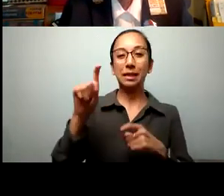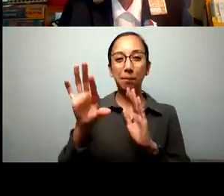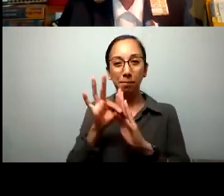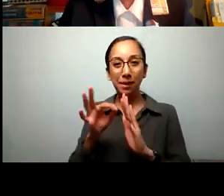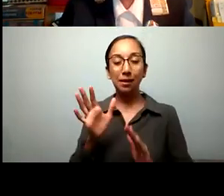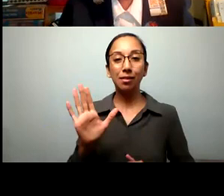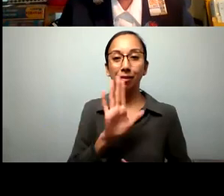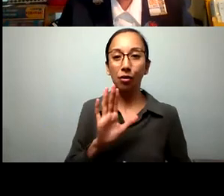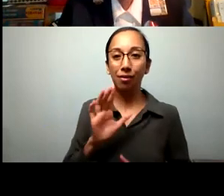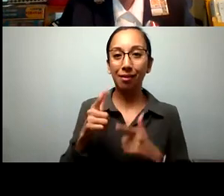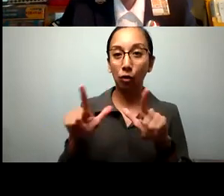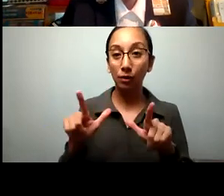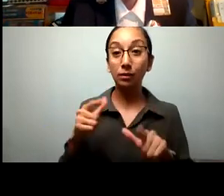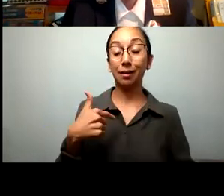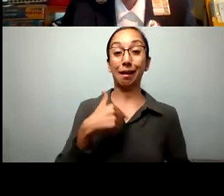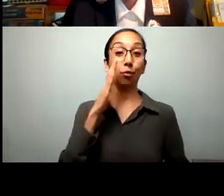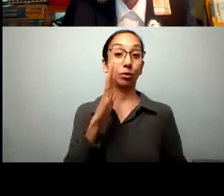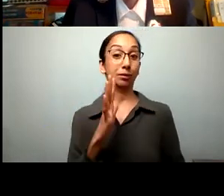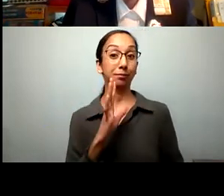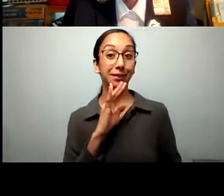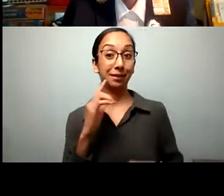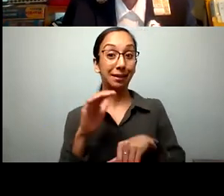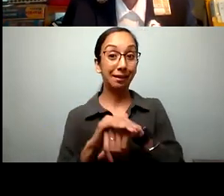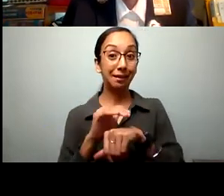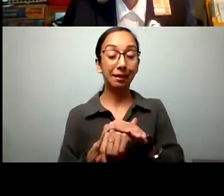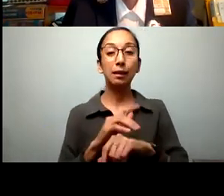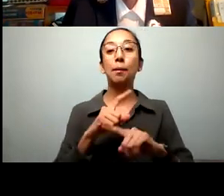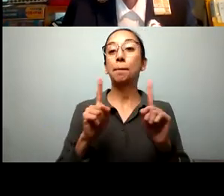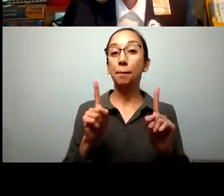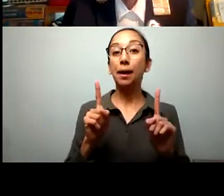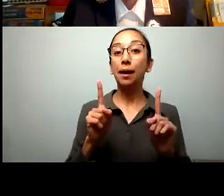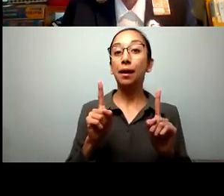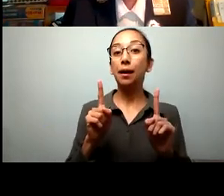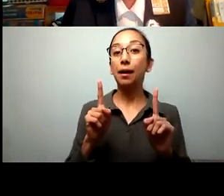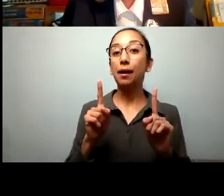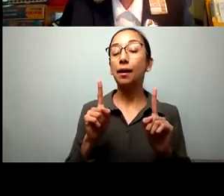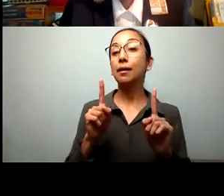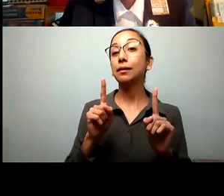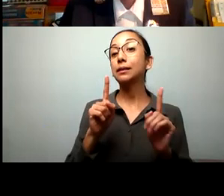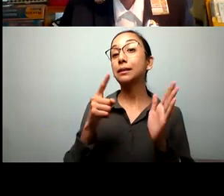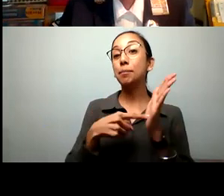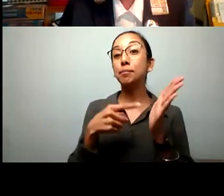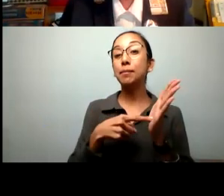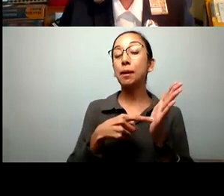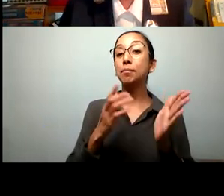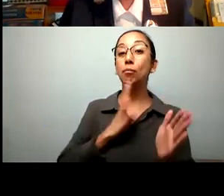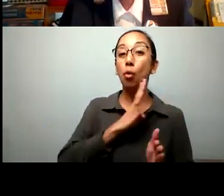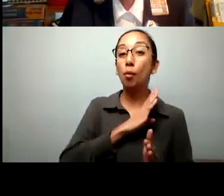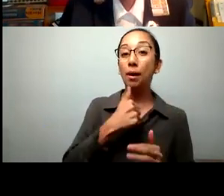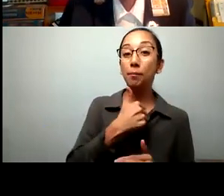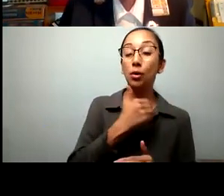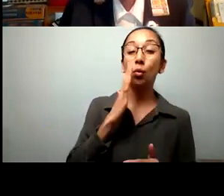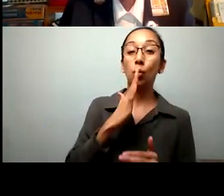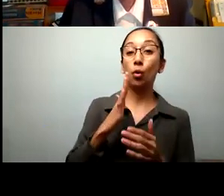language. I will be speaking in English, but board member Schmerelson will sometimes be speaking and asking questions